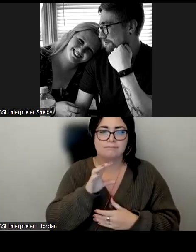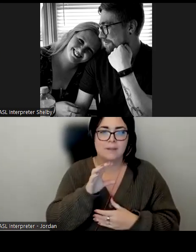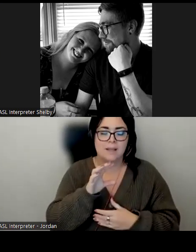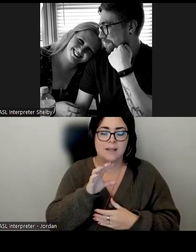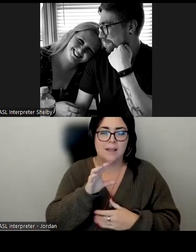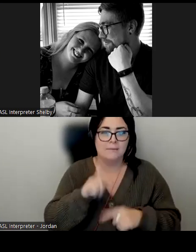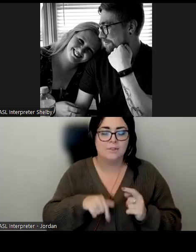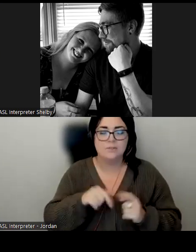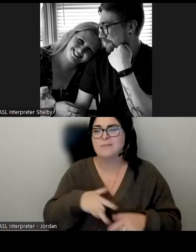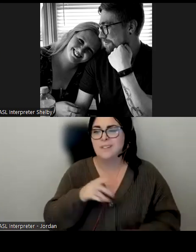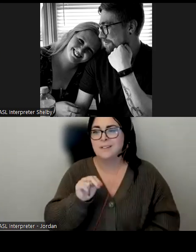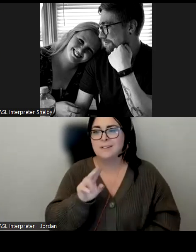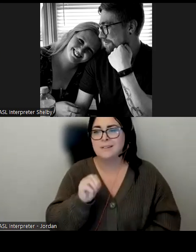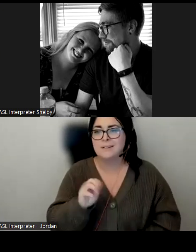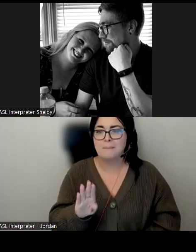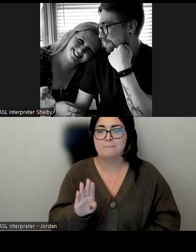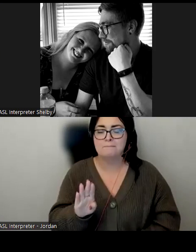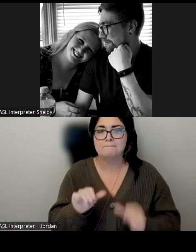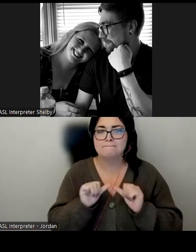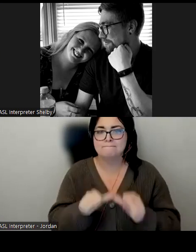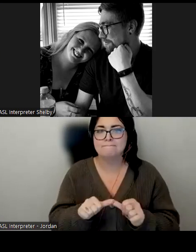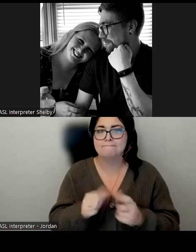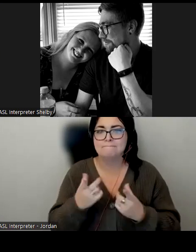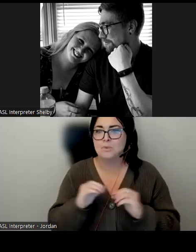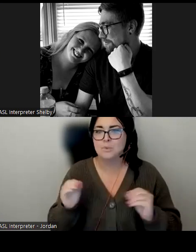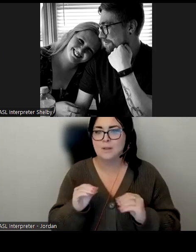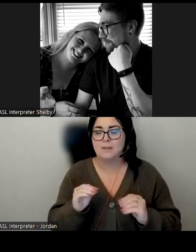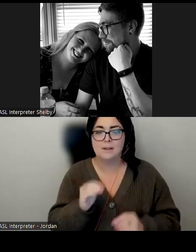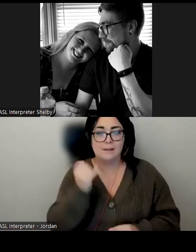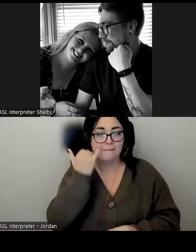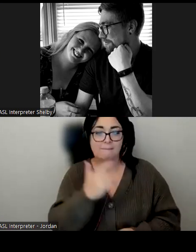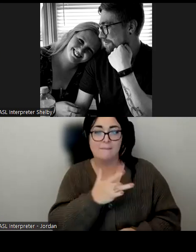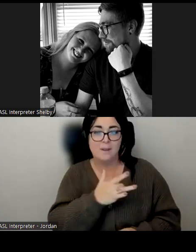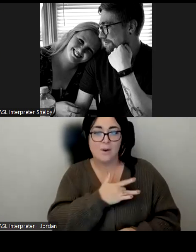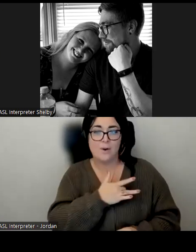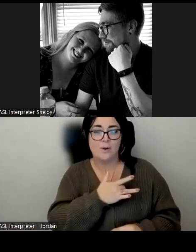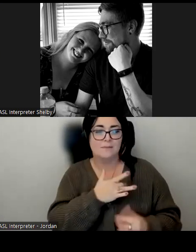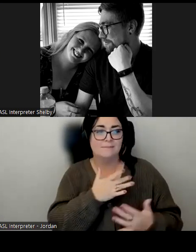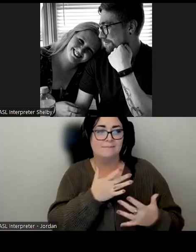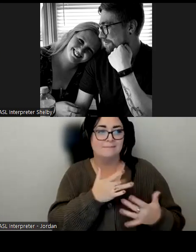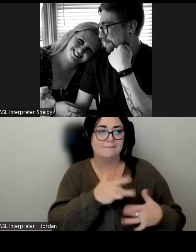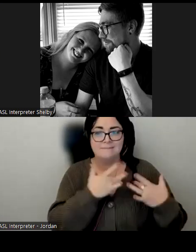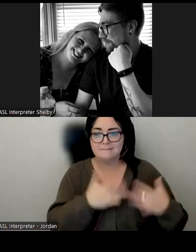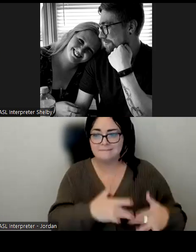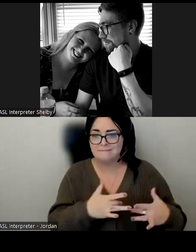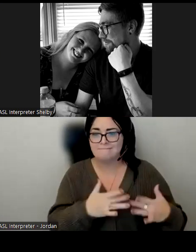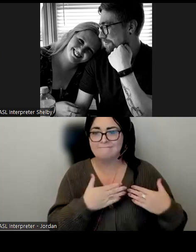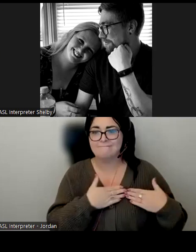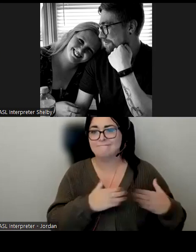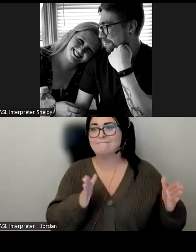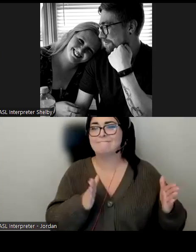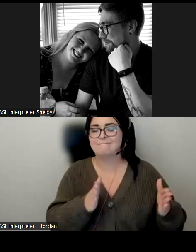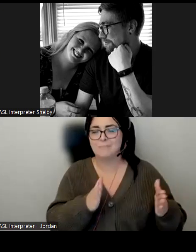feeling. Because if you're going to keep your heart open, it is going to be broken over and over again. And